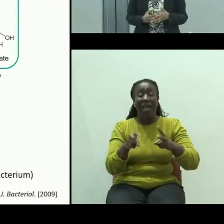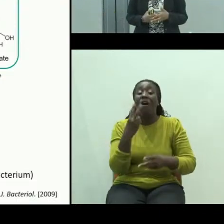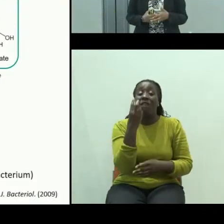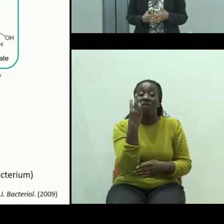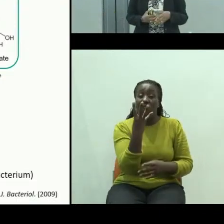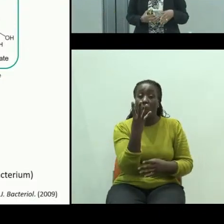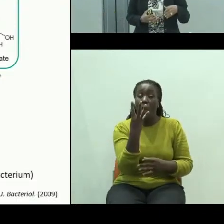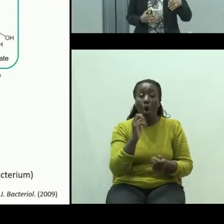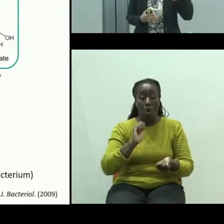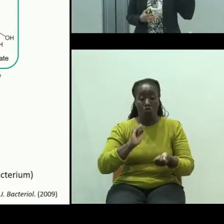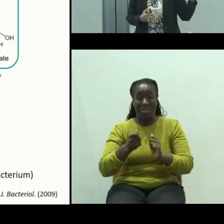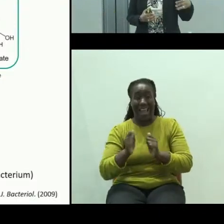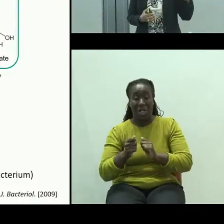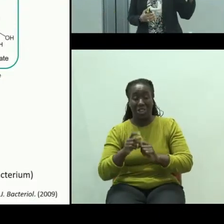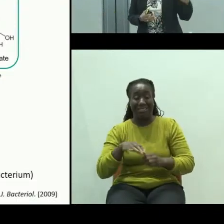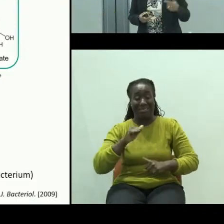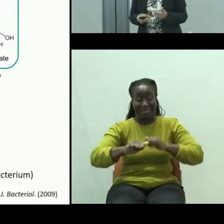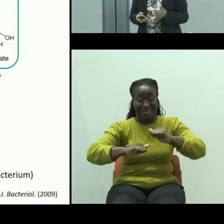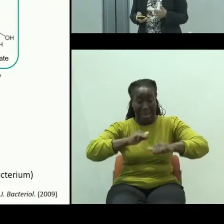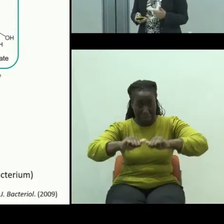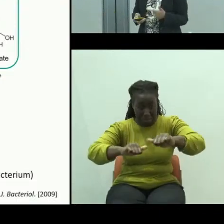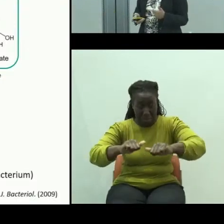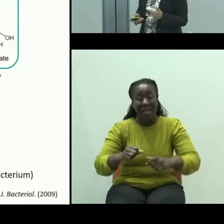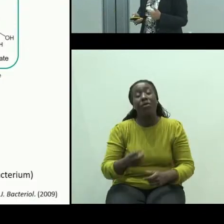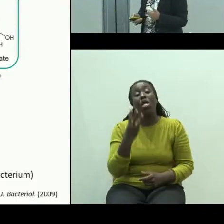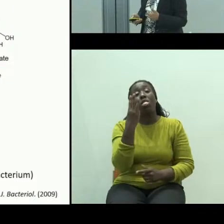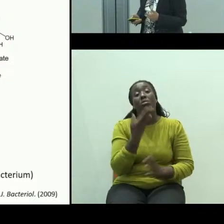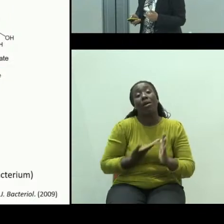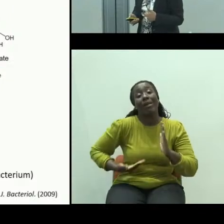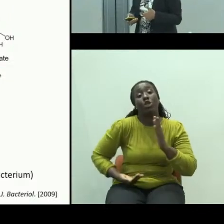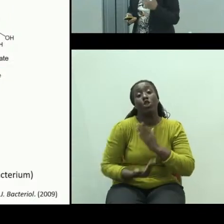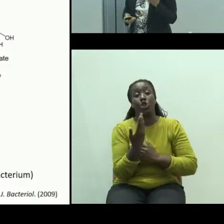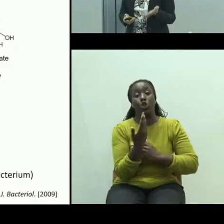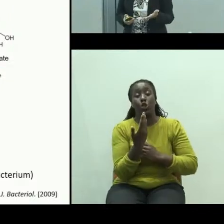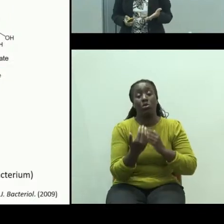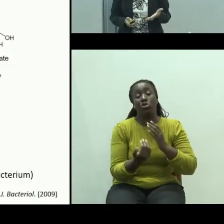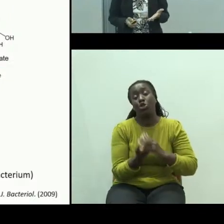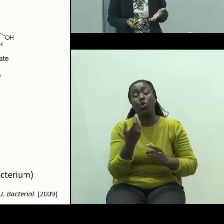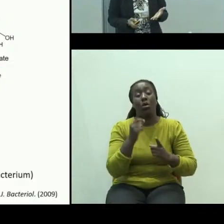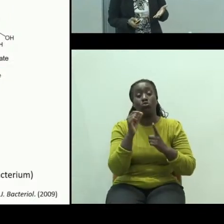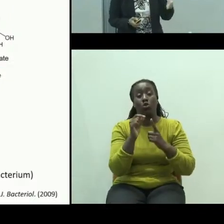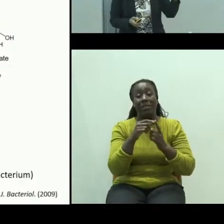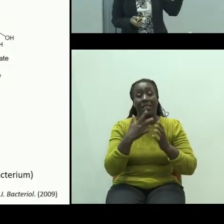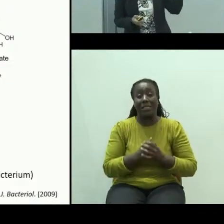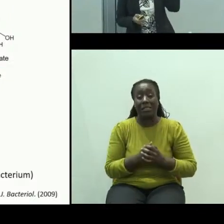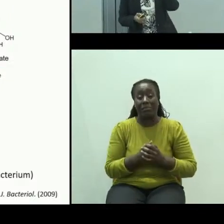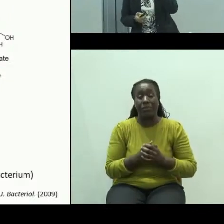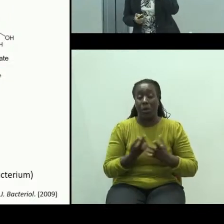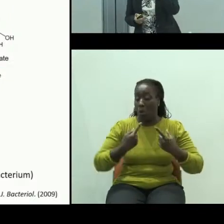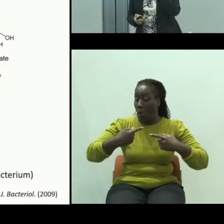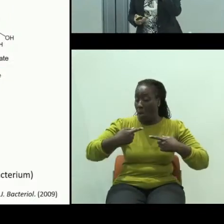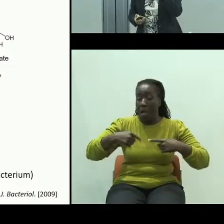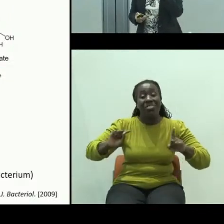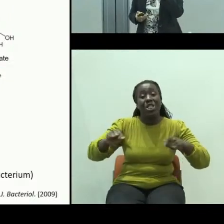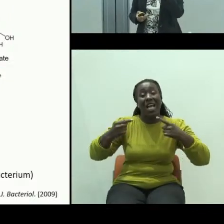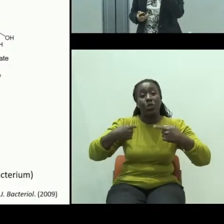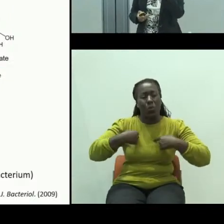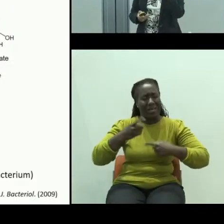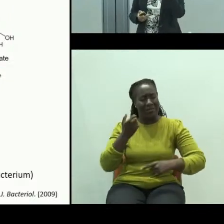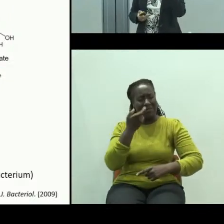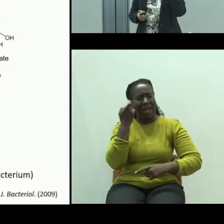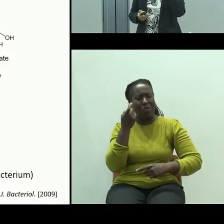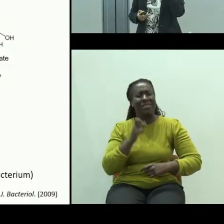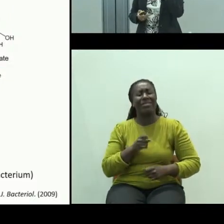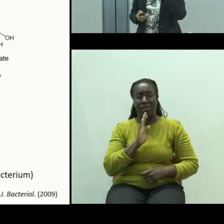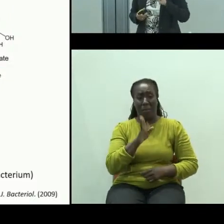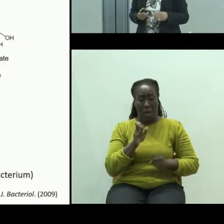but it only requires 3 new proteins to be added to the cell. But the challenge that we have is that the first intermediate in this